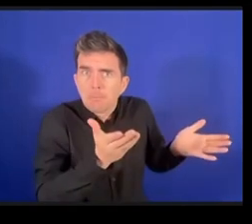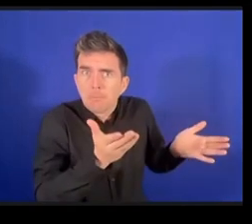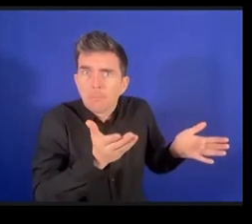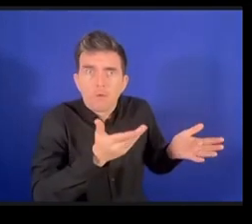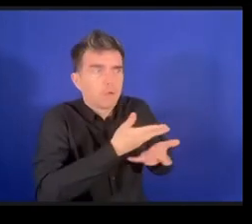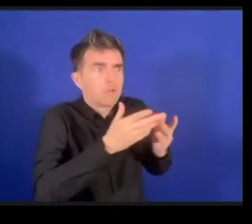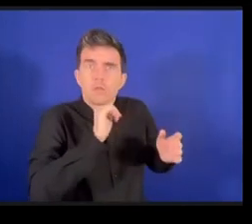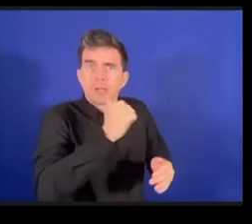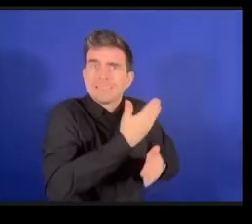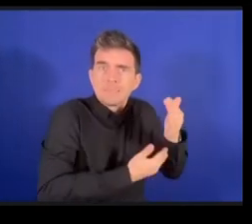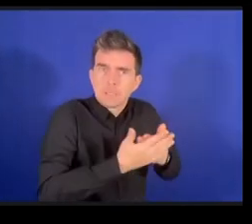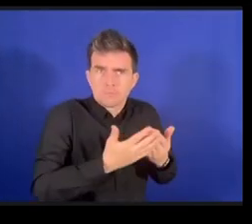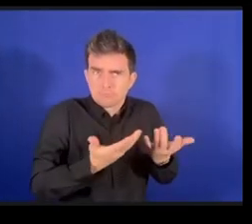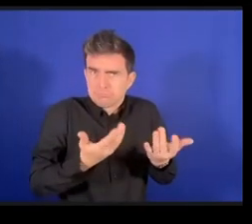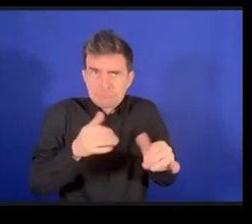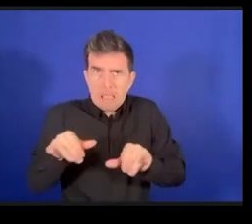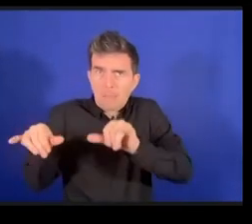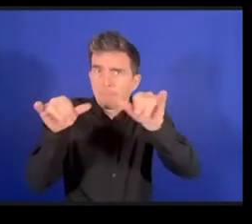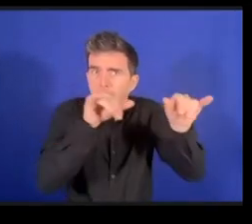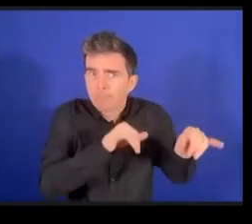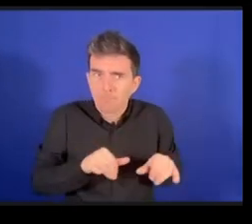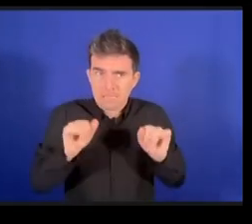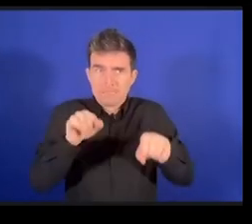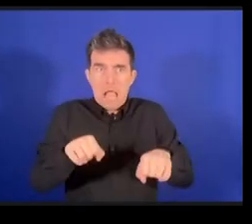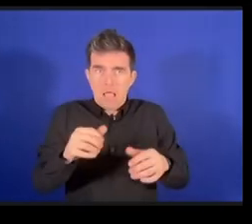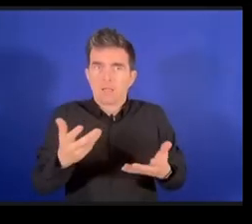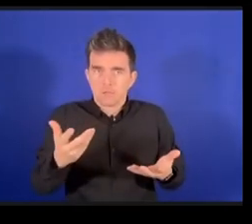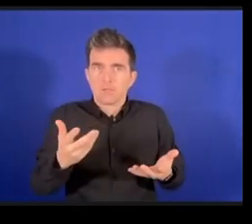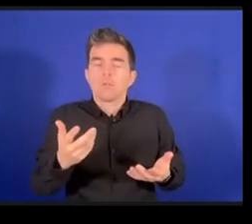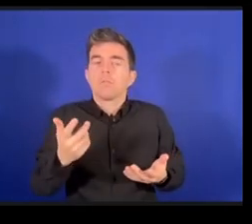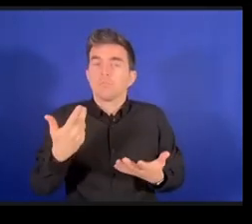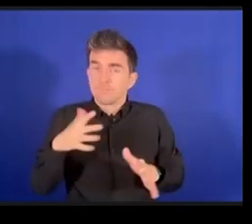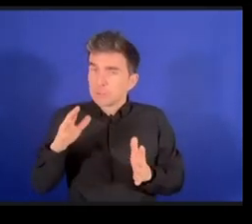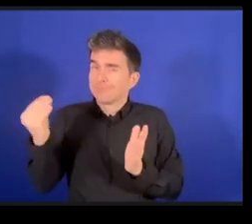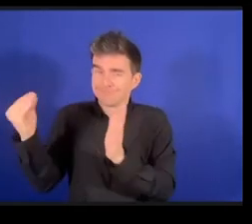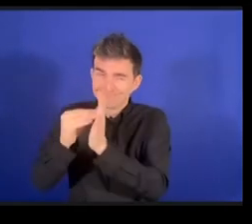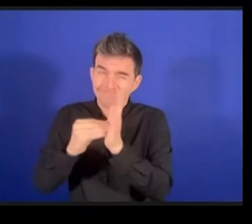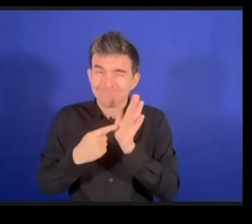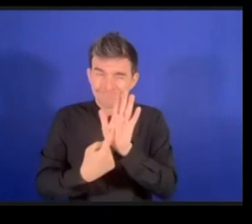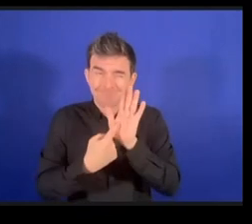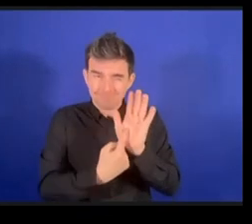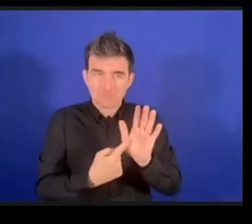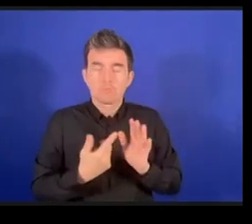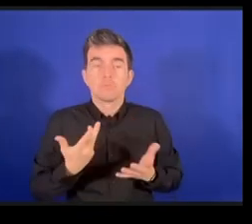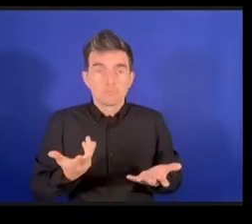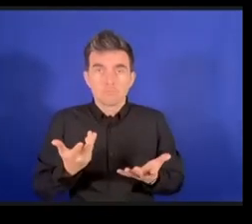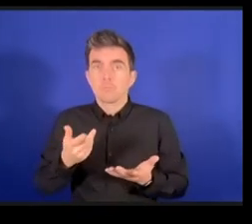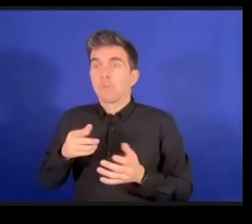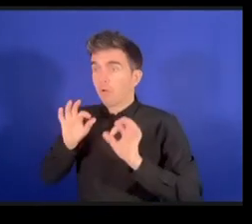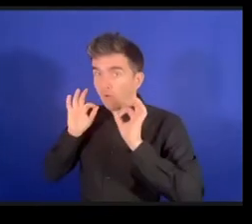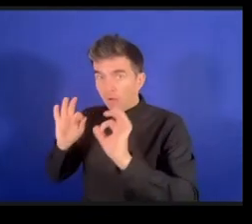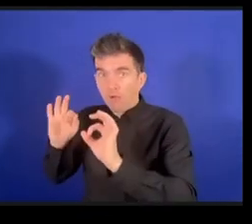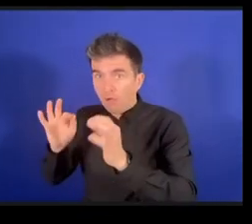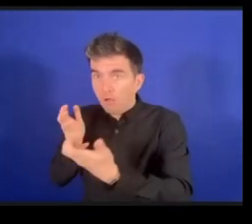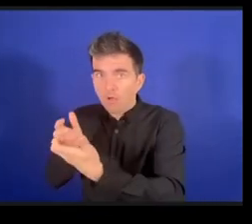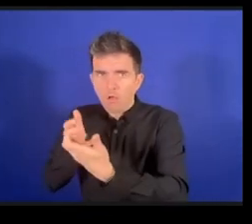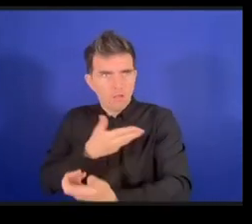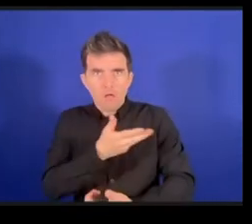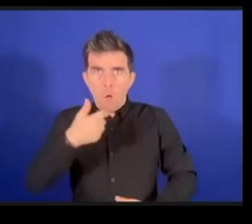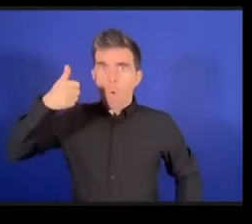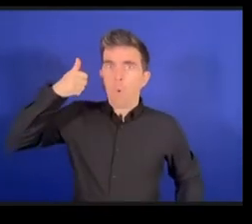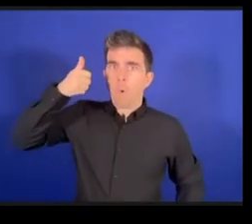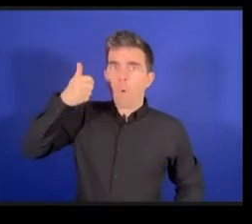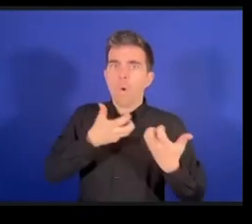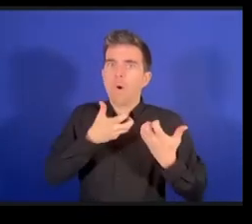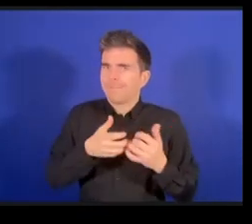otherwise uh secondly the dynamic Coalition on accessibility and disability is ready to uh cooperate with